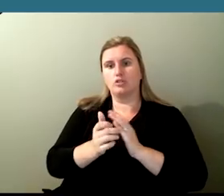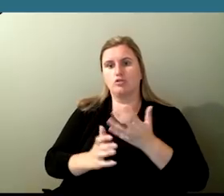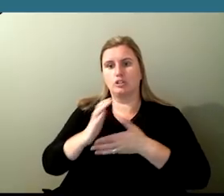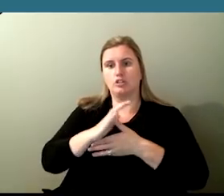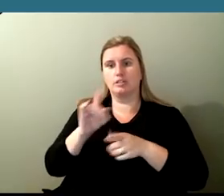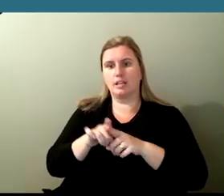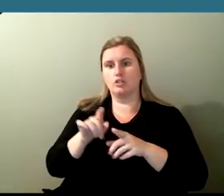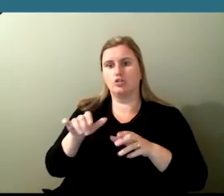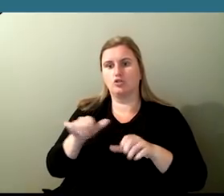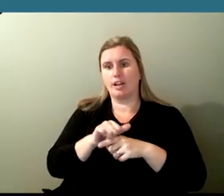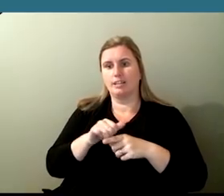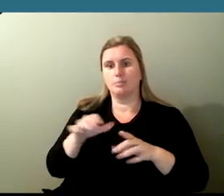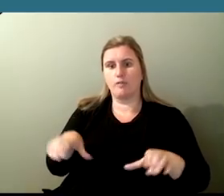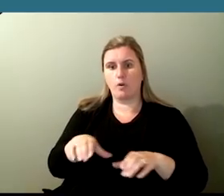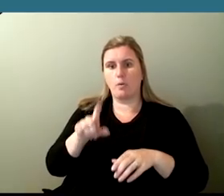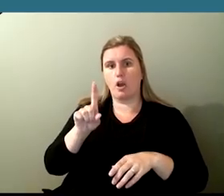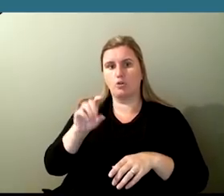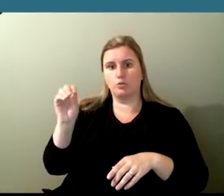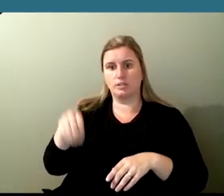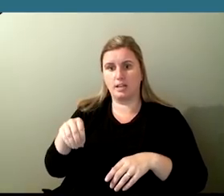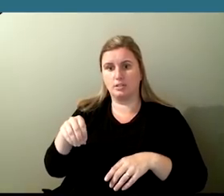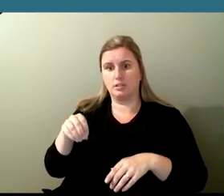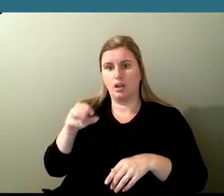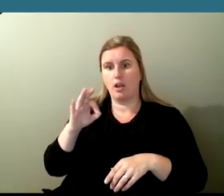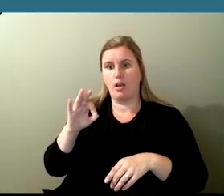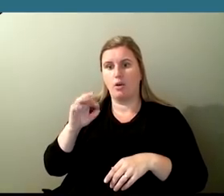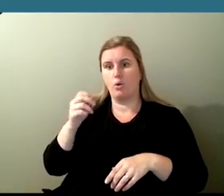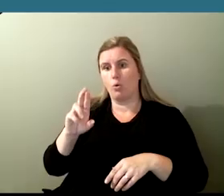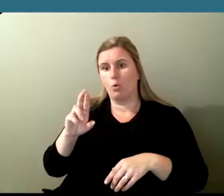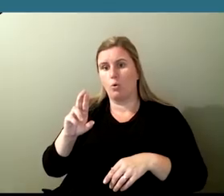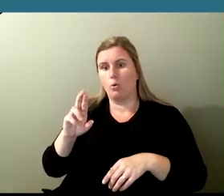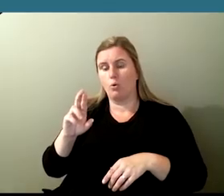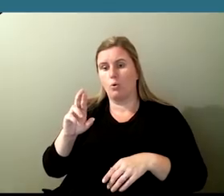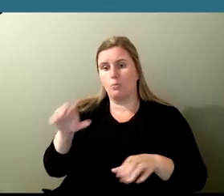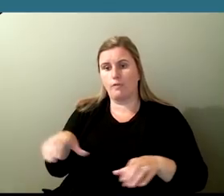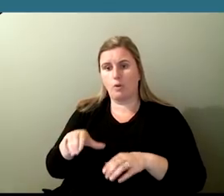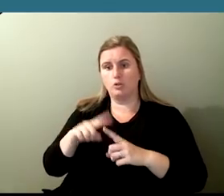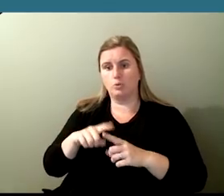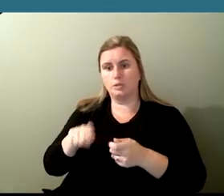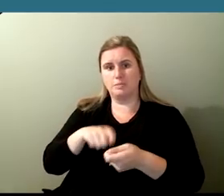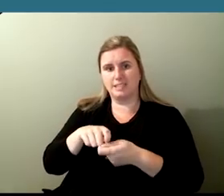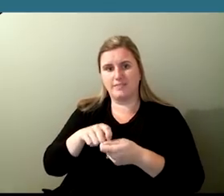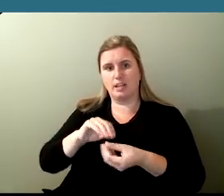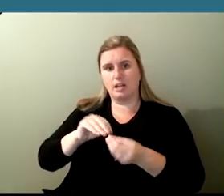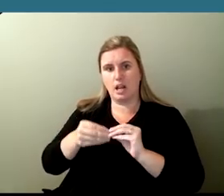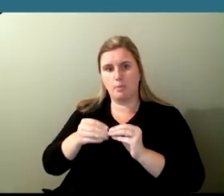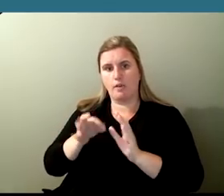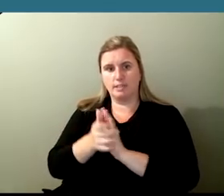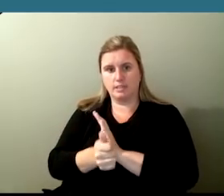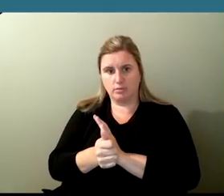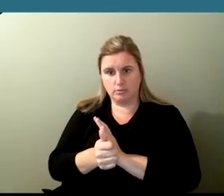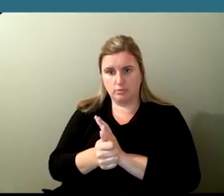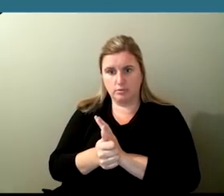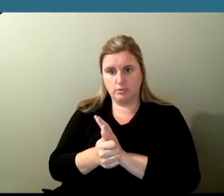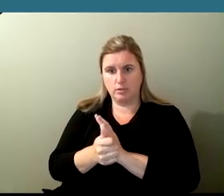such as trainees performing at 100% or performing to a specific number of skills